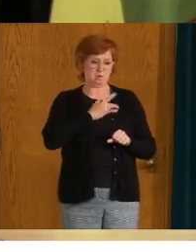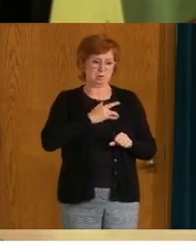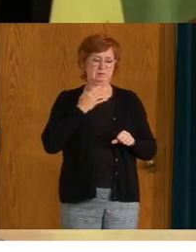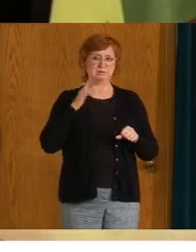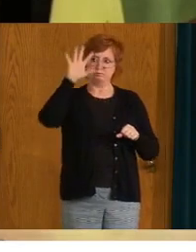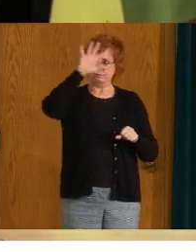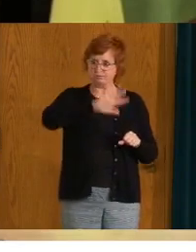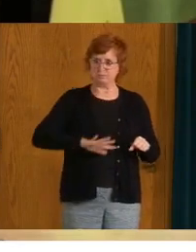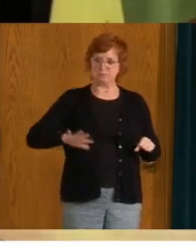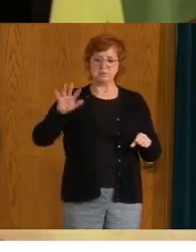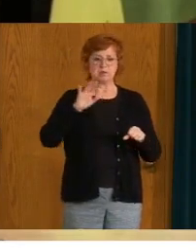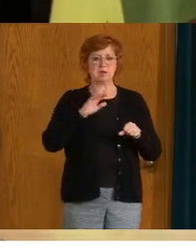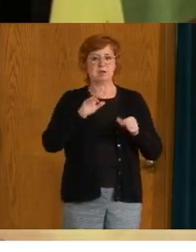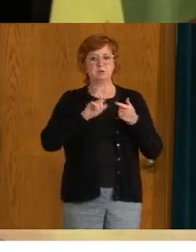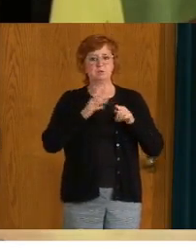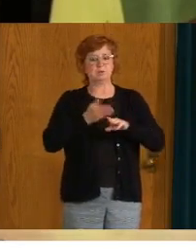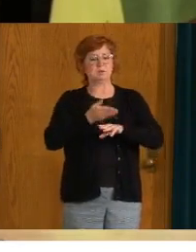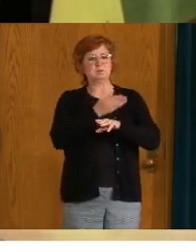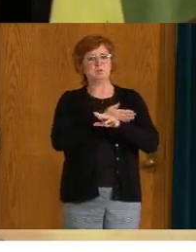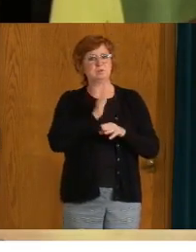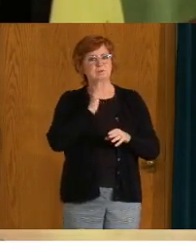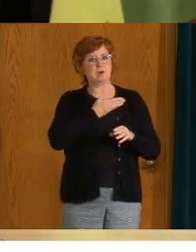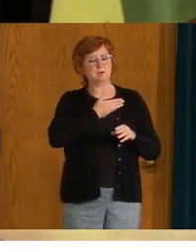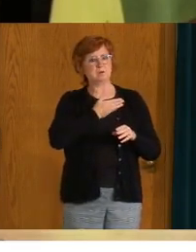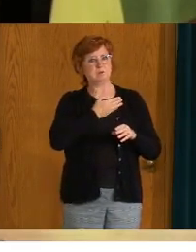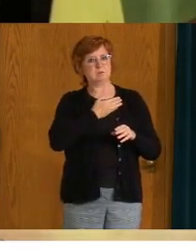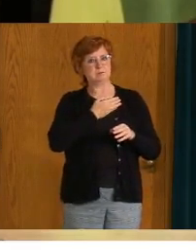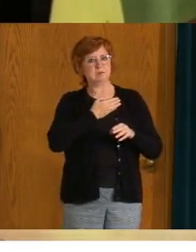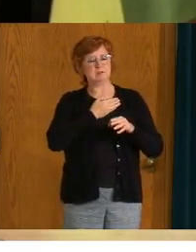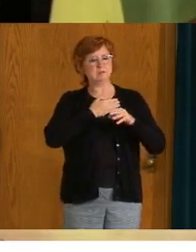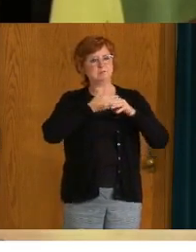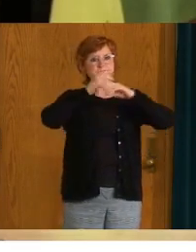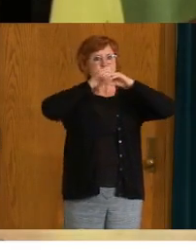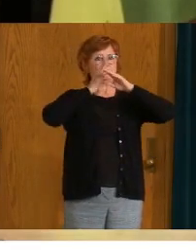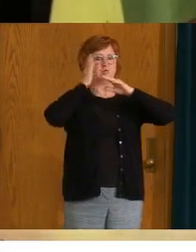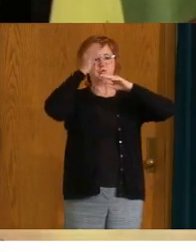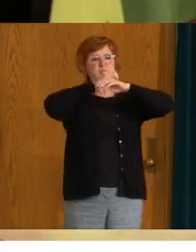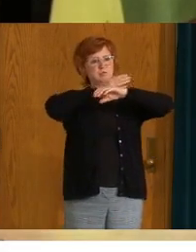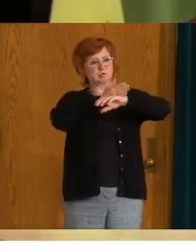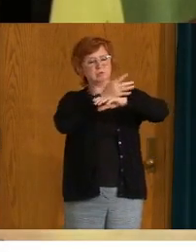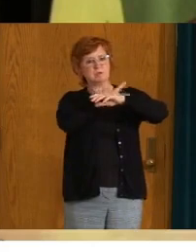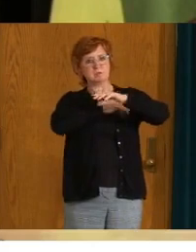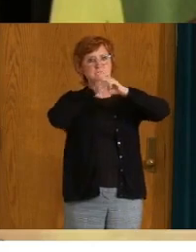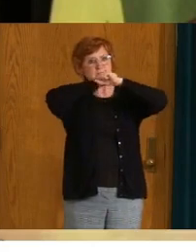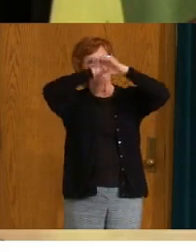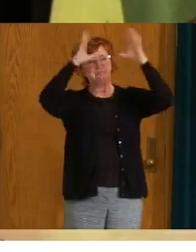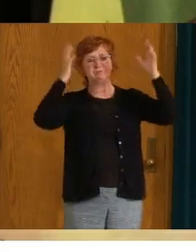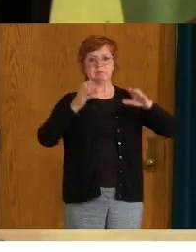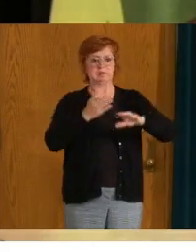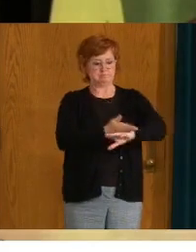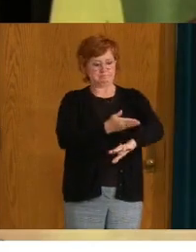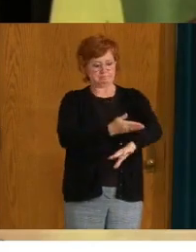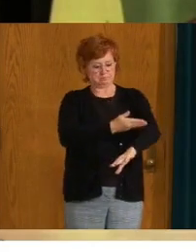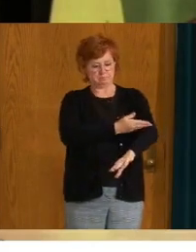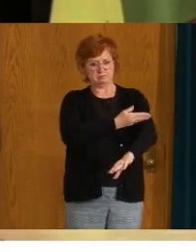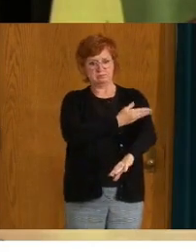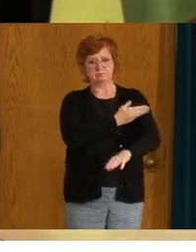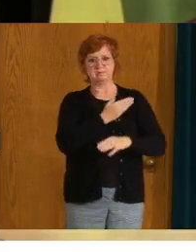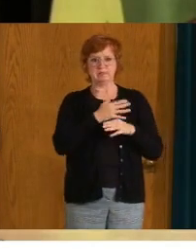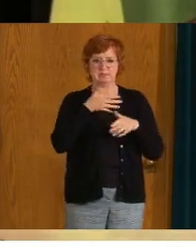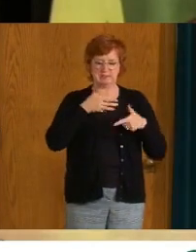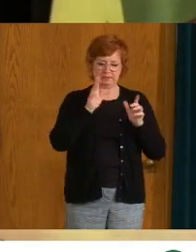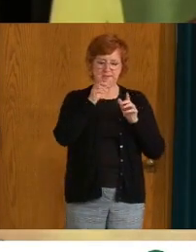everything back to the way that it used to be and the way that it should be and the way that it will be in our province. So let's just keep this going right through to